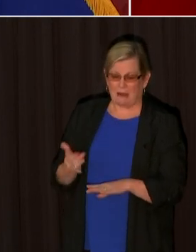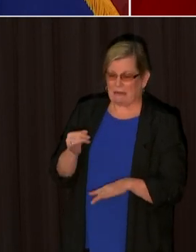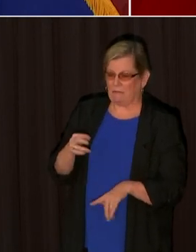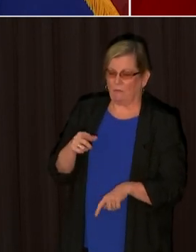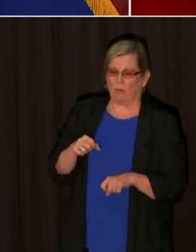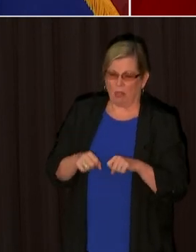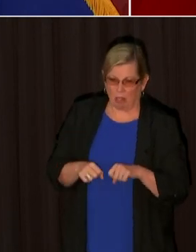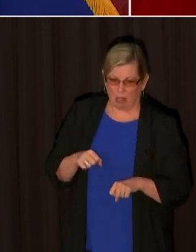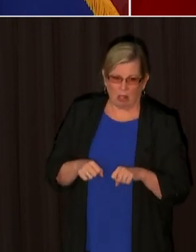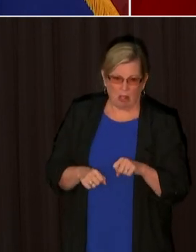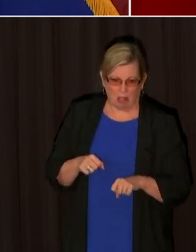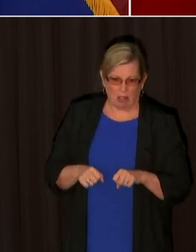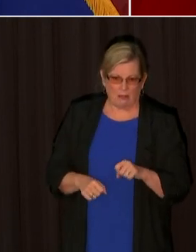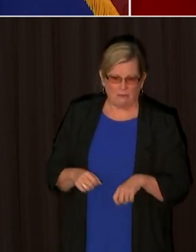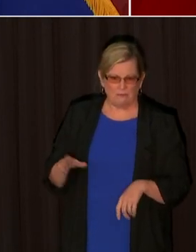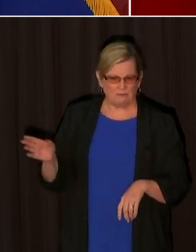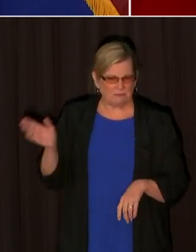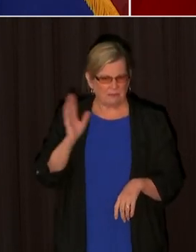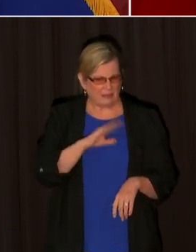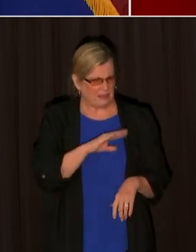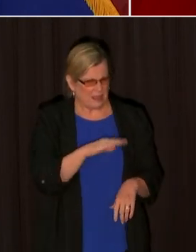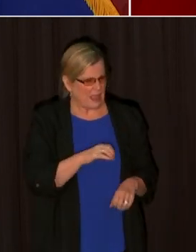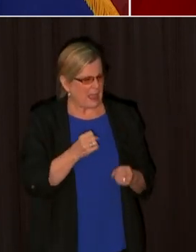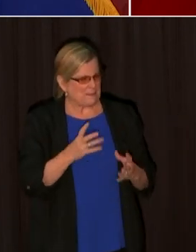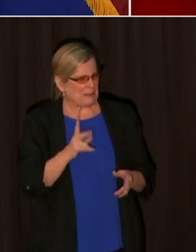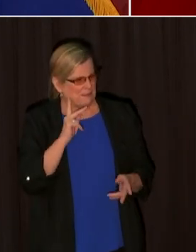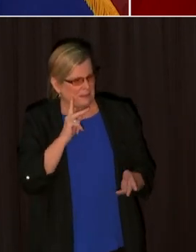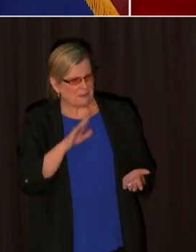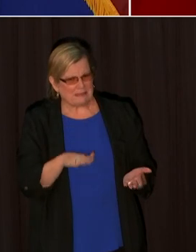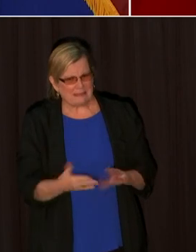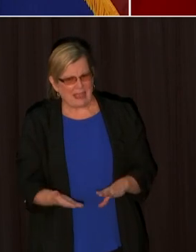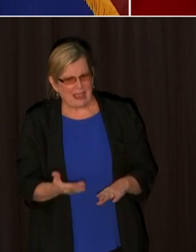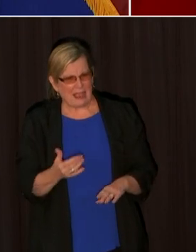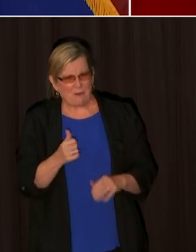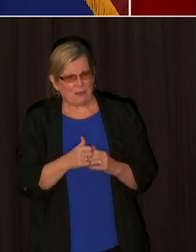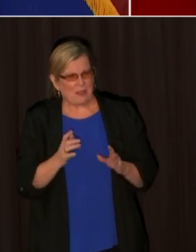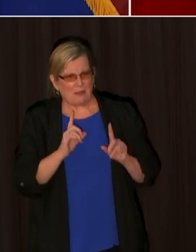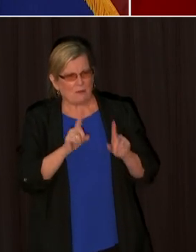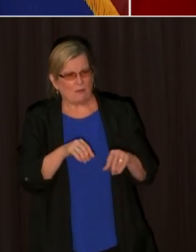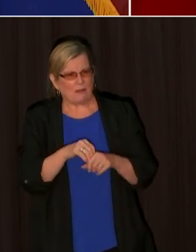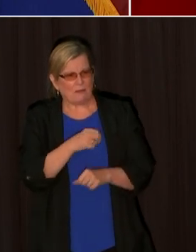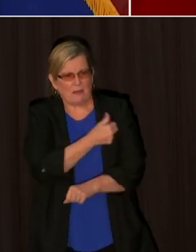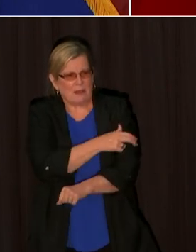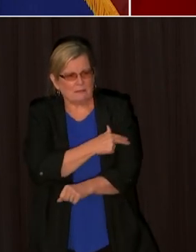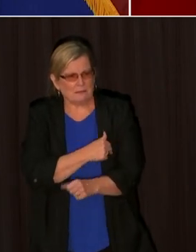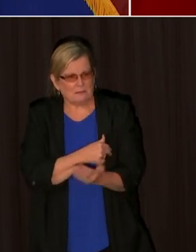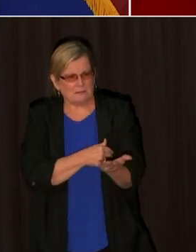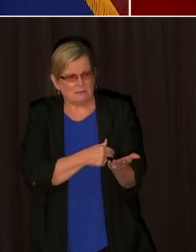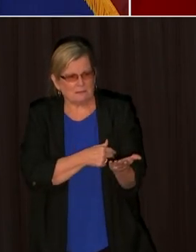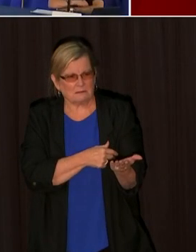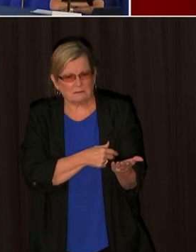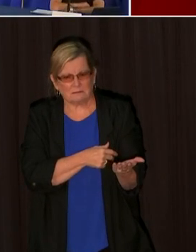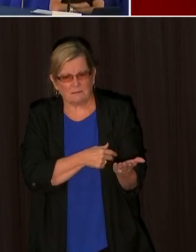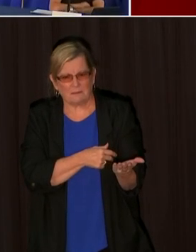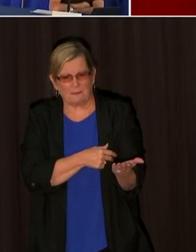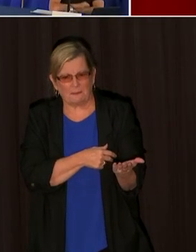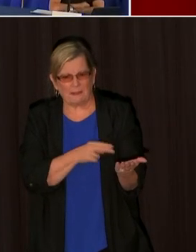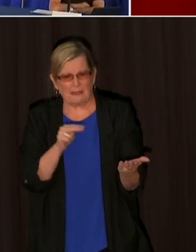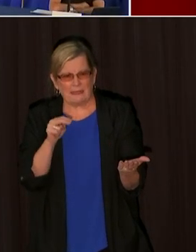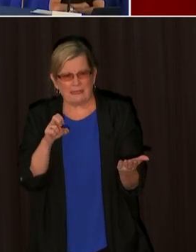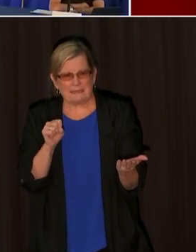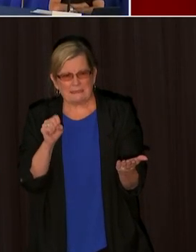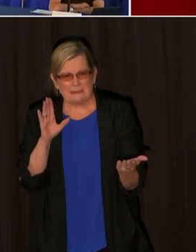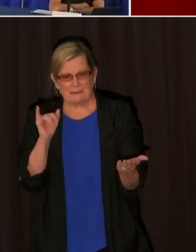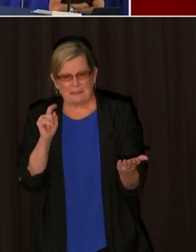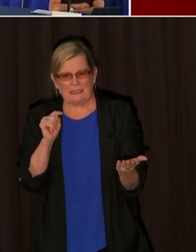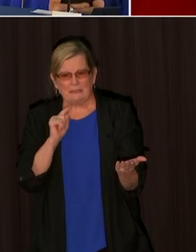So, if you want to quantify that, I'm just curious. Well, Sam, I can speak to that more definitively. And I believe